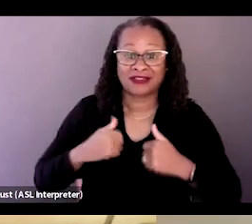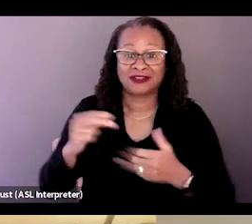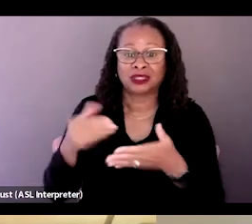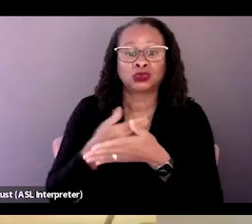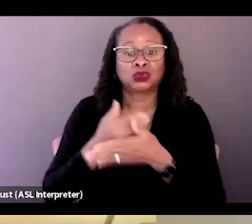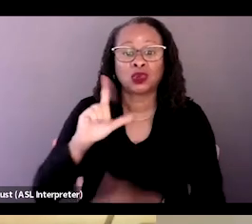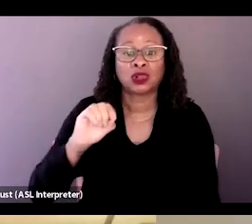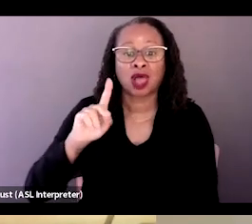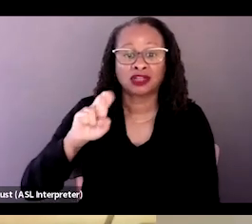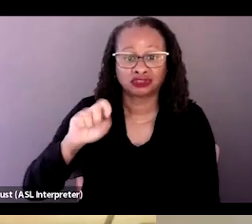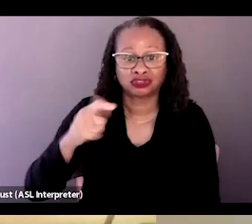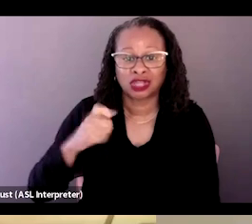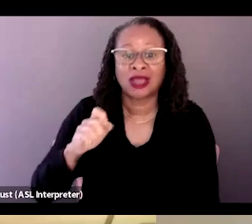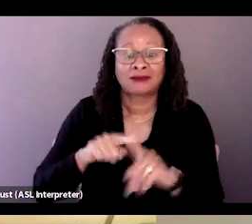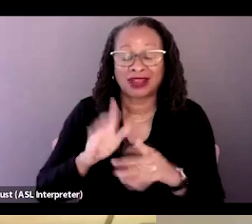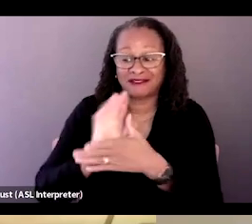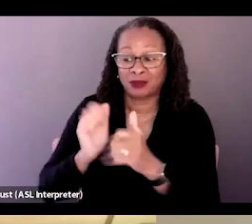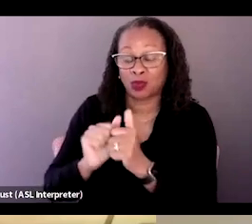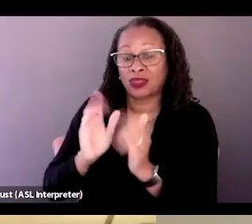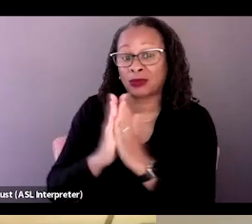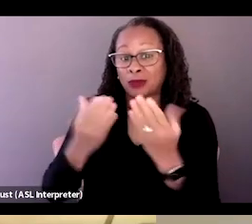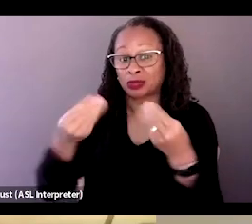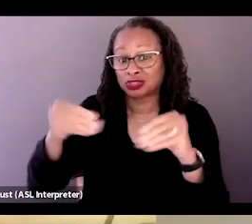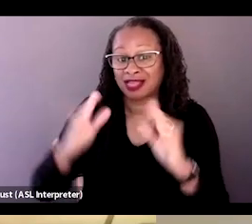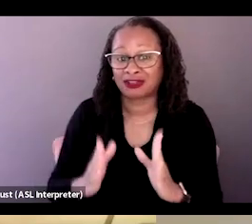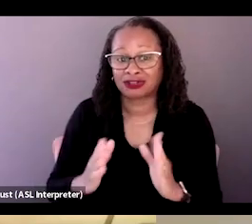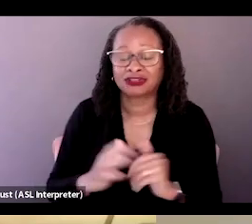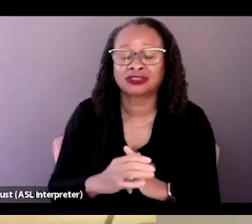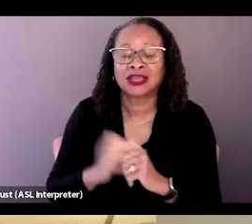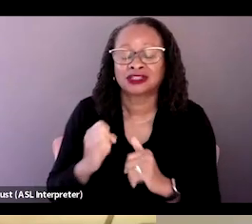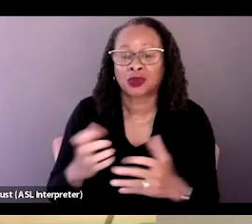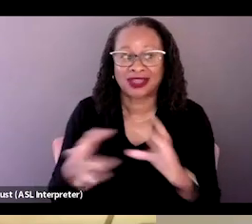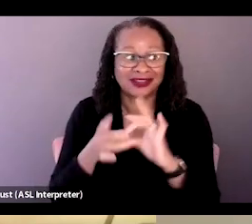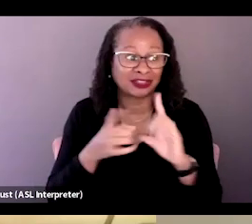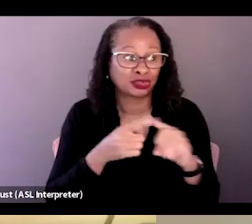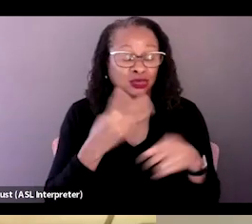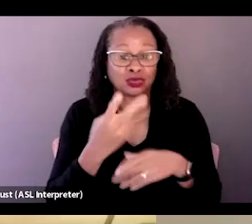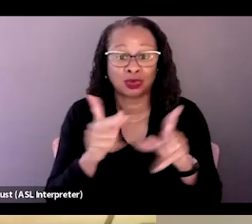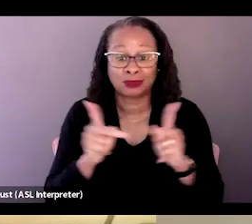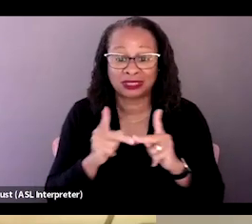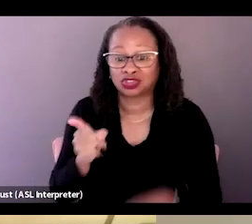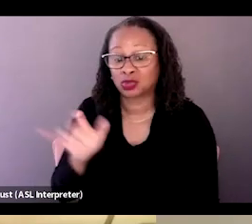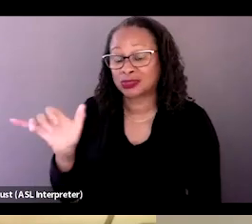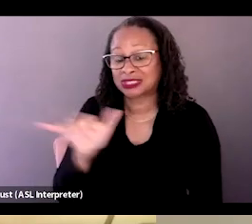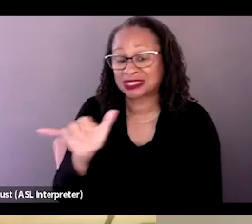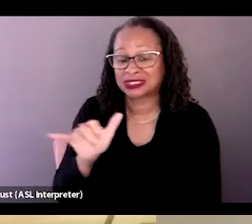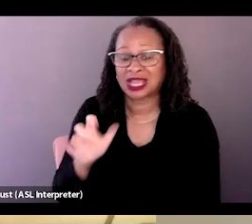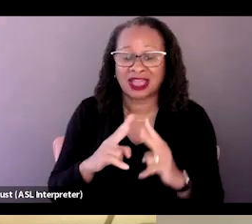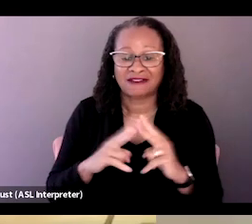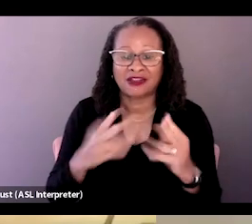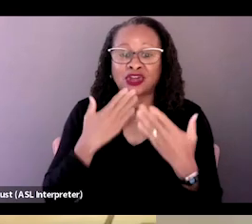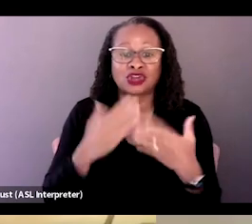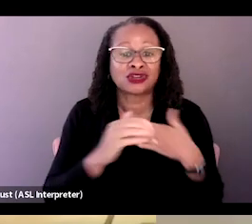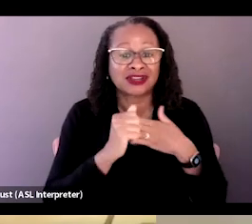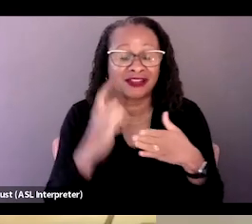didn't really connected the two places. And so she was like a very good guide for me into